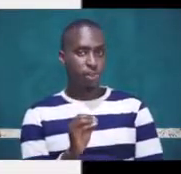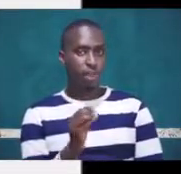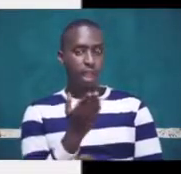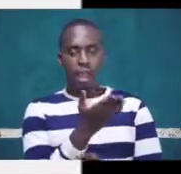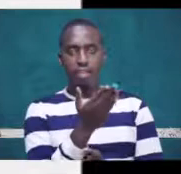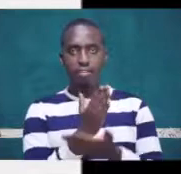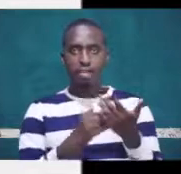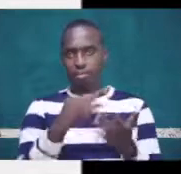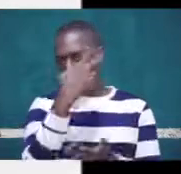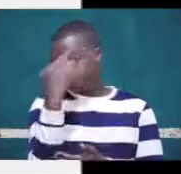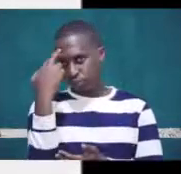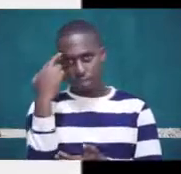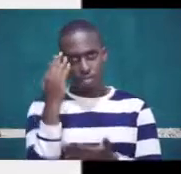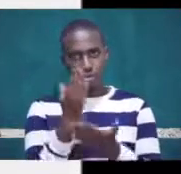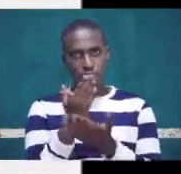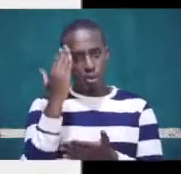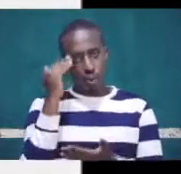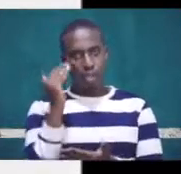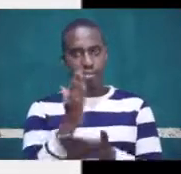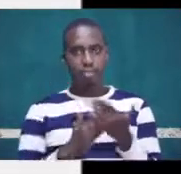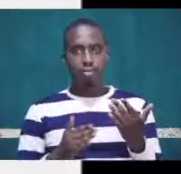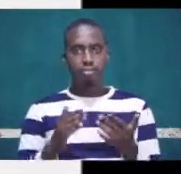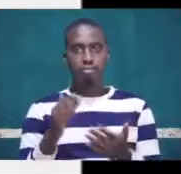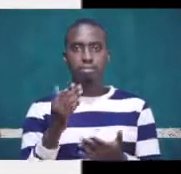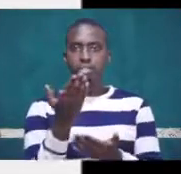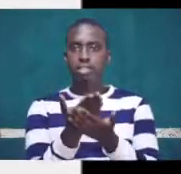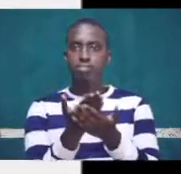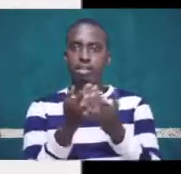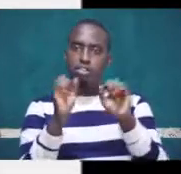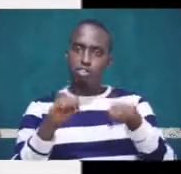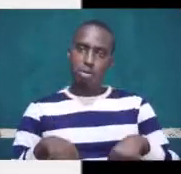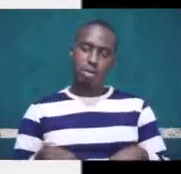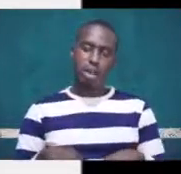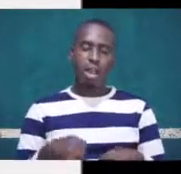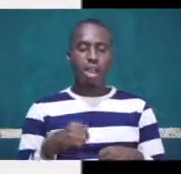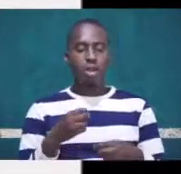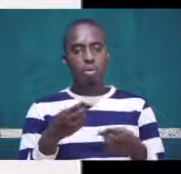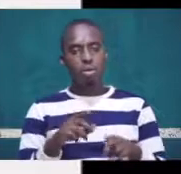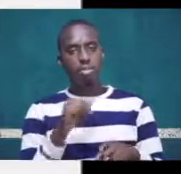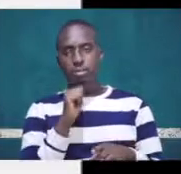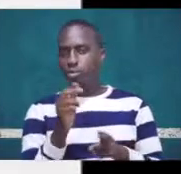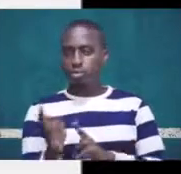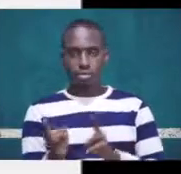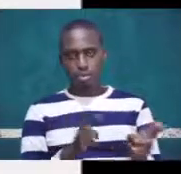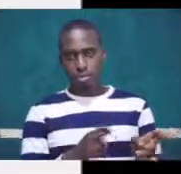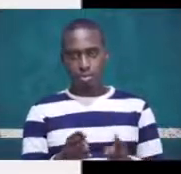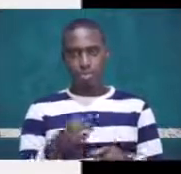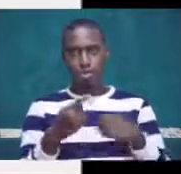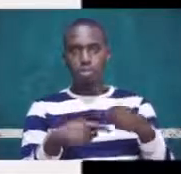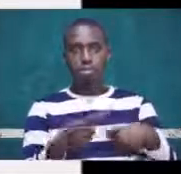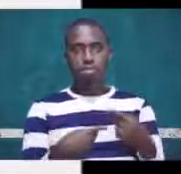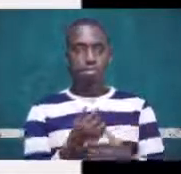of the reasons as why some demand curves may behave abnormally. Then we